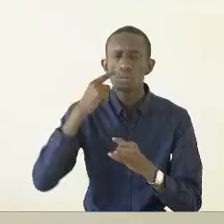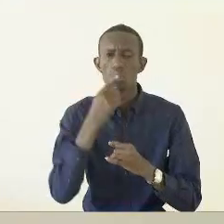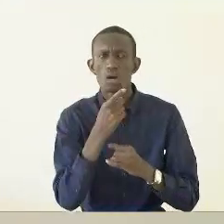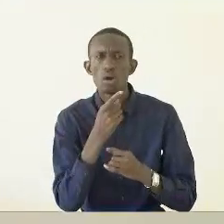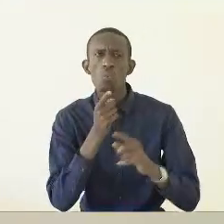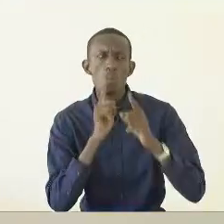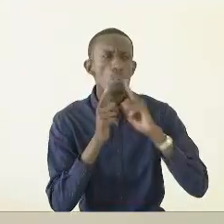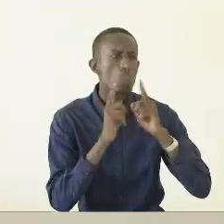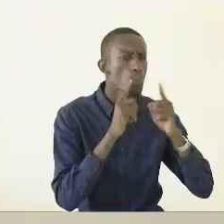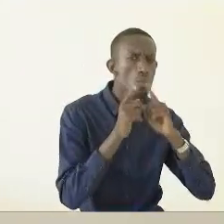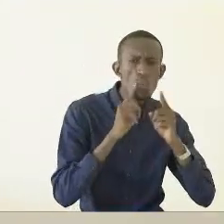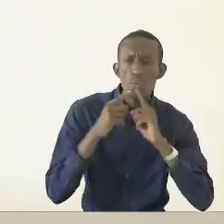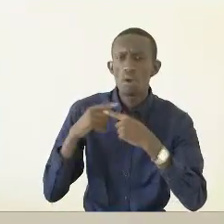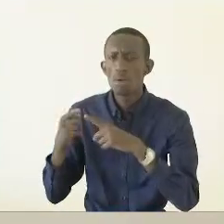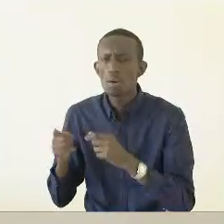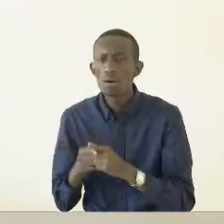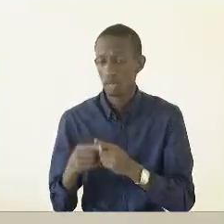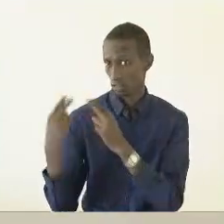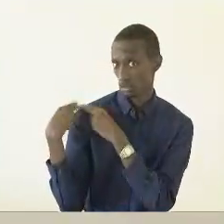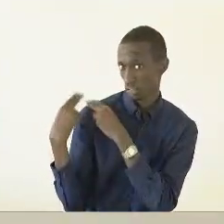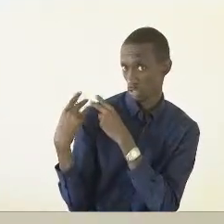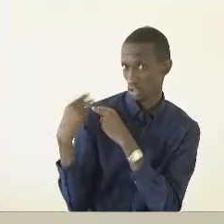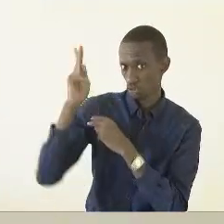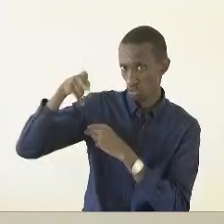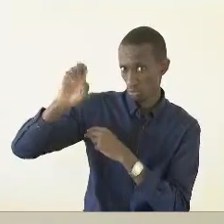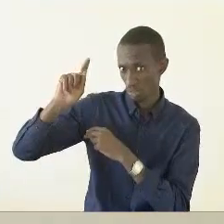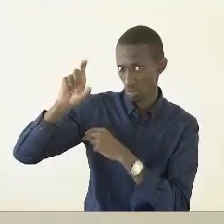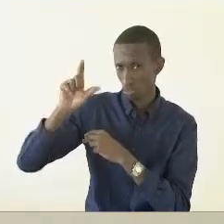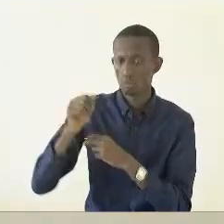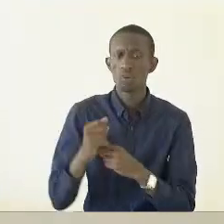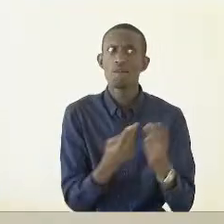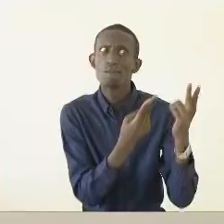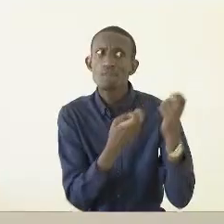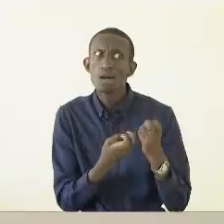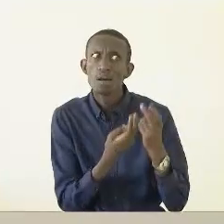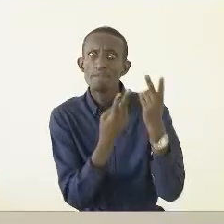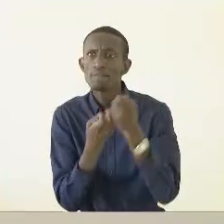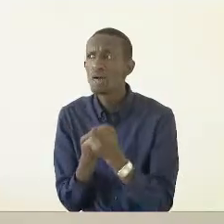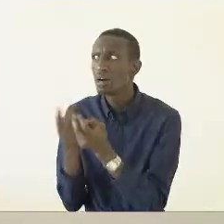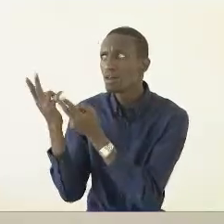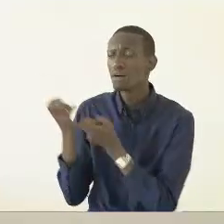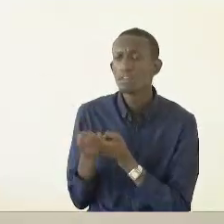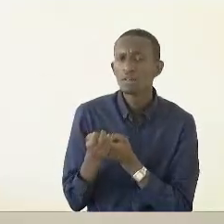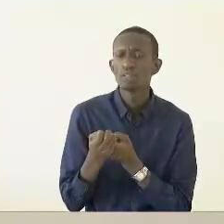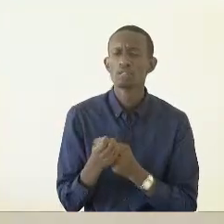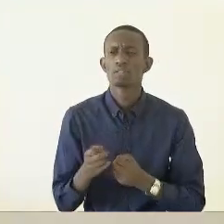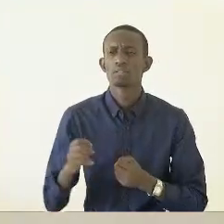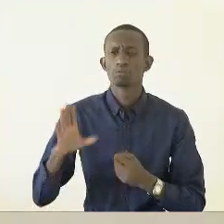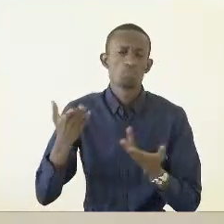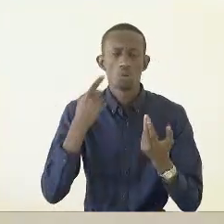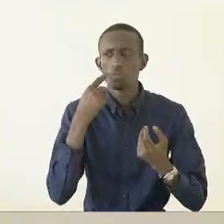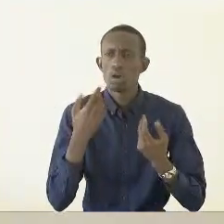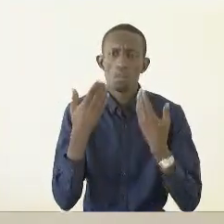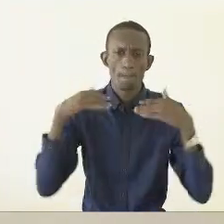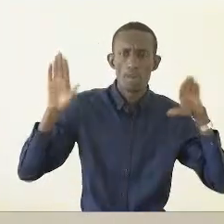on the flowers. So the function of petals is to attract pollinators. Here we can think of birds, we